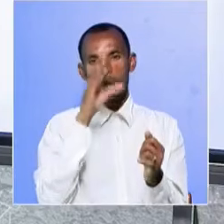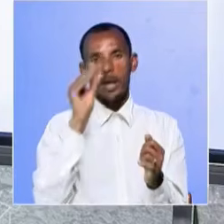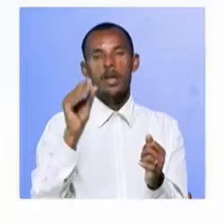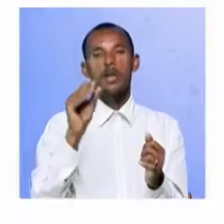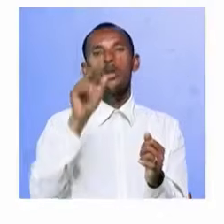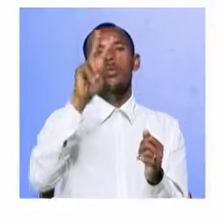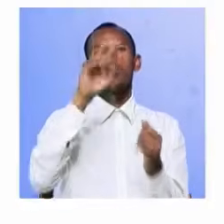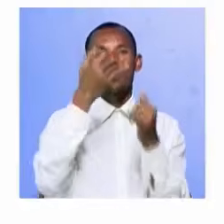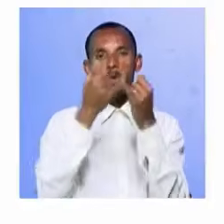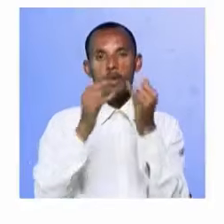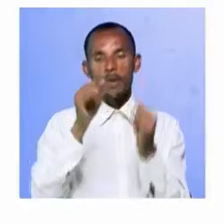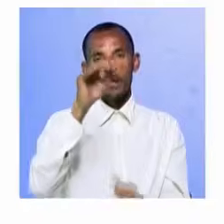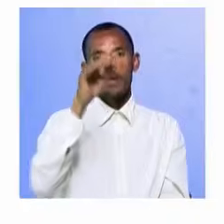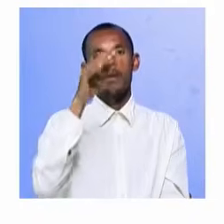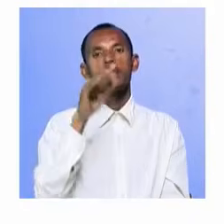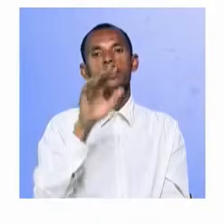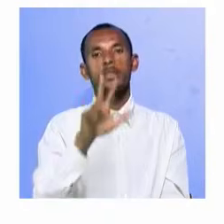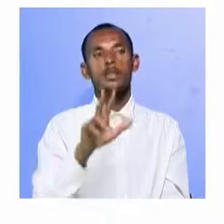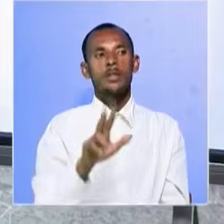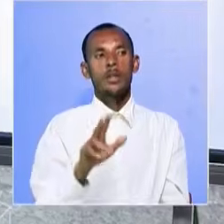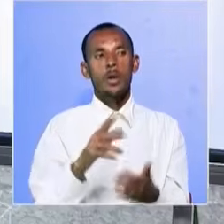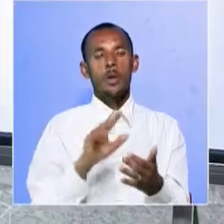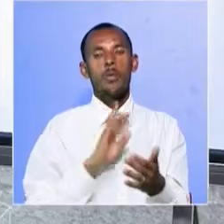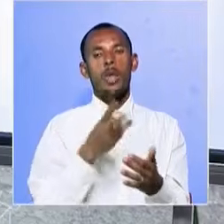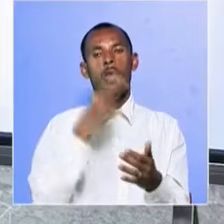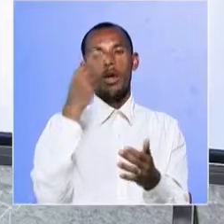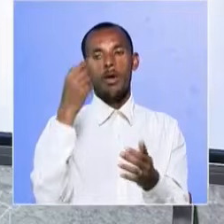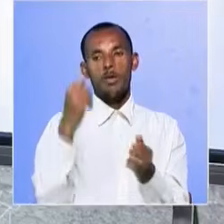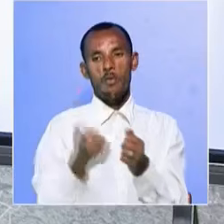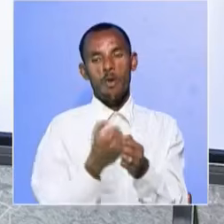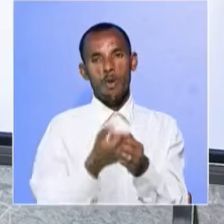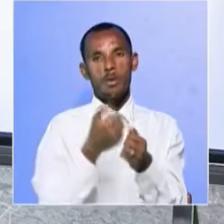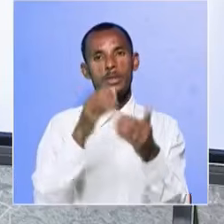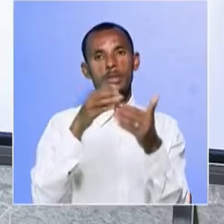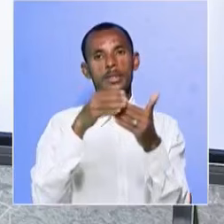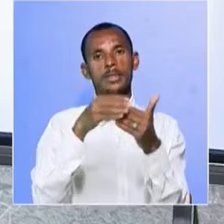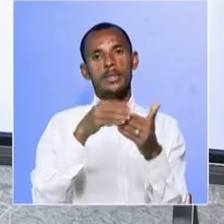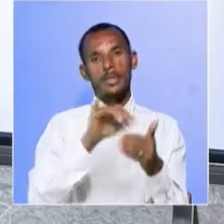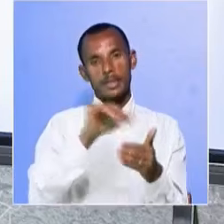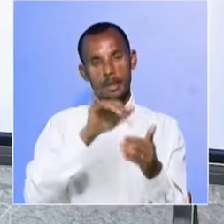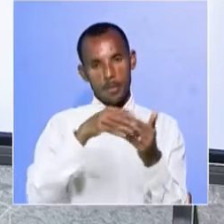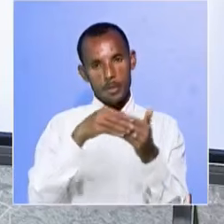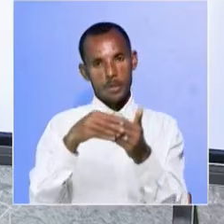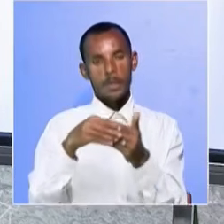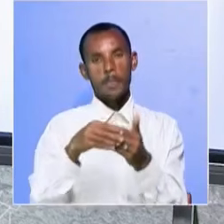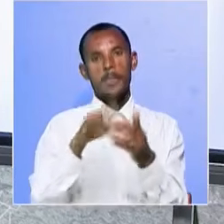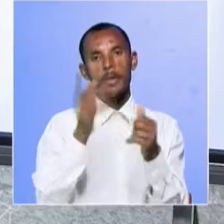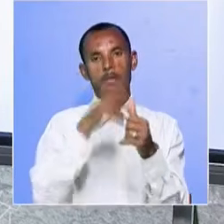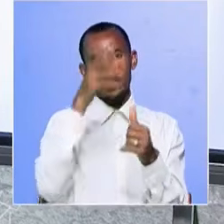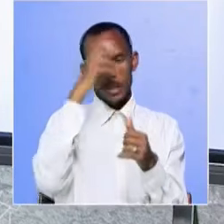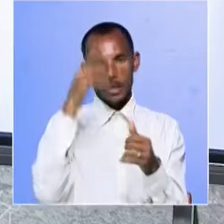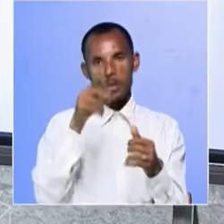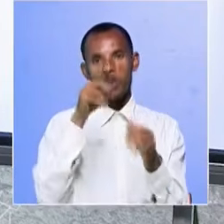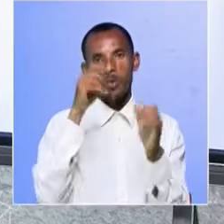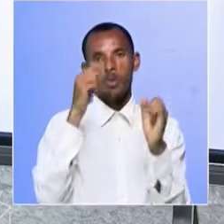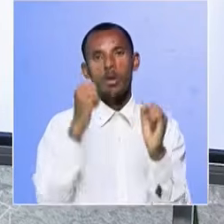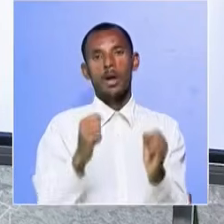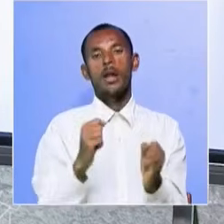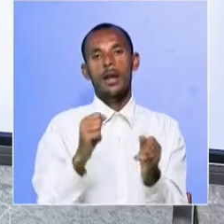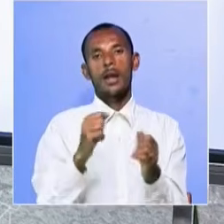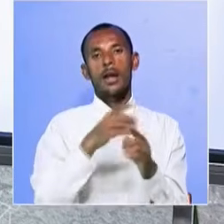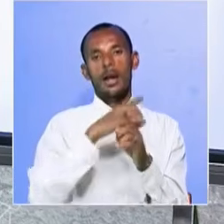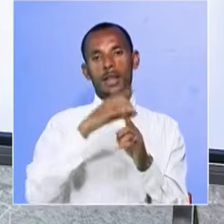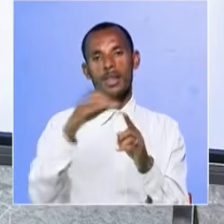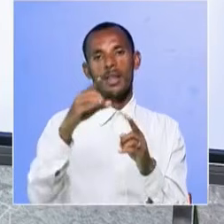In this case, we follow the same procedure that we used in the first case, or you can directly apply